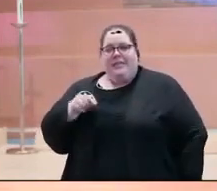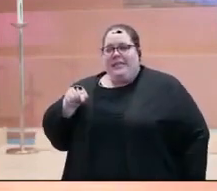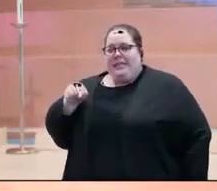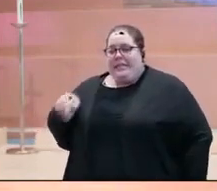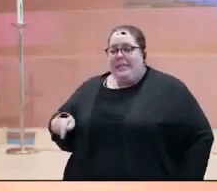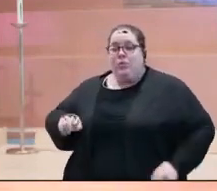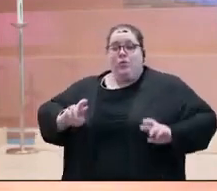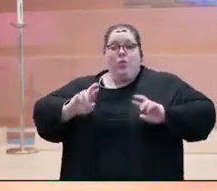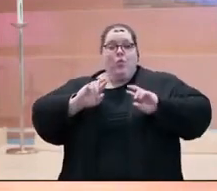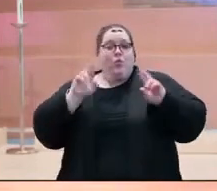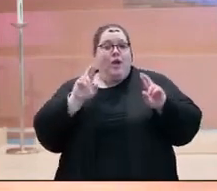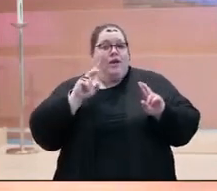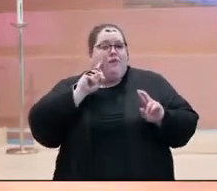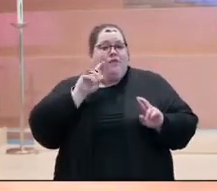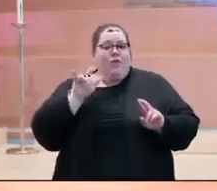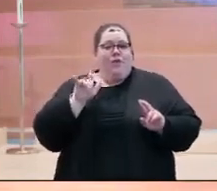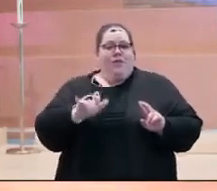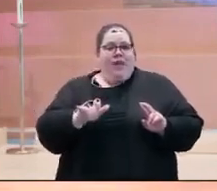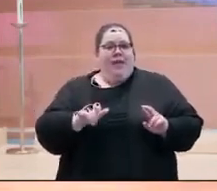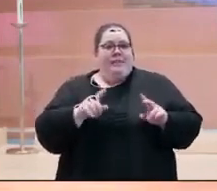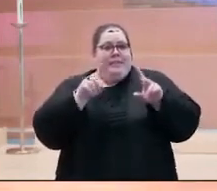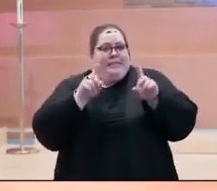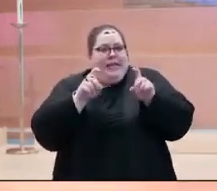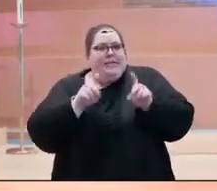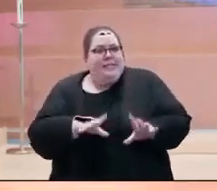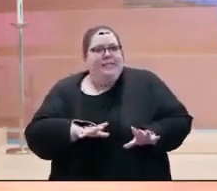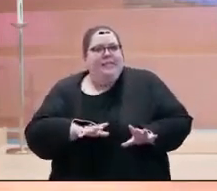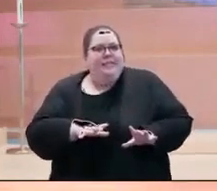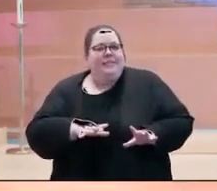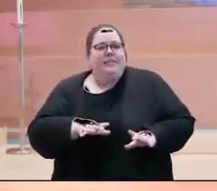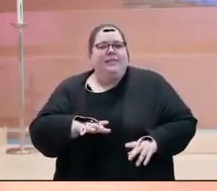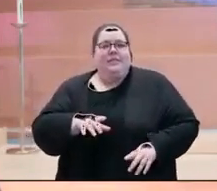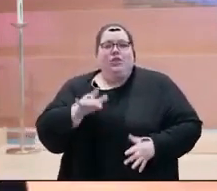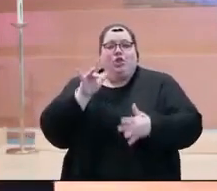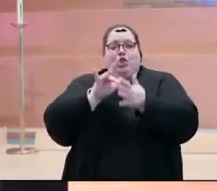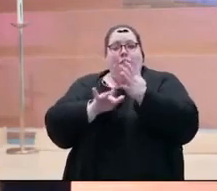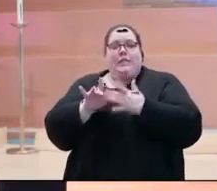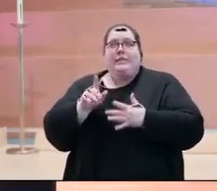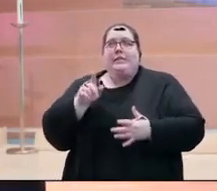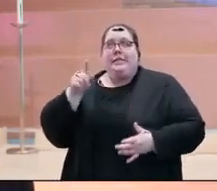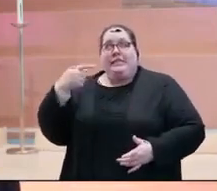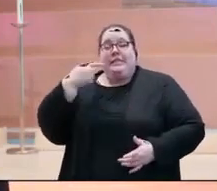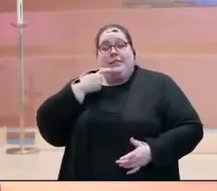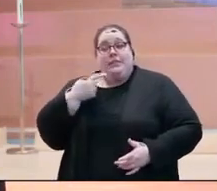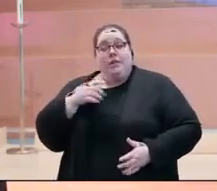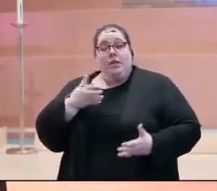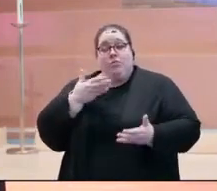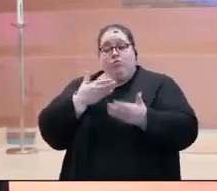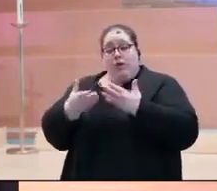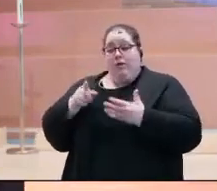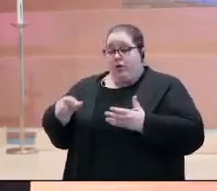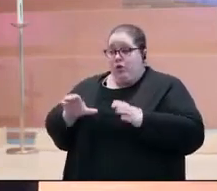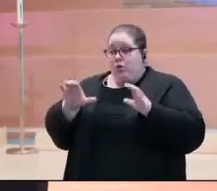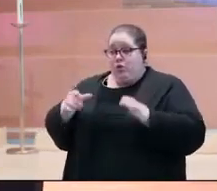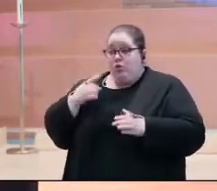for that pop quiz, right? When Jesus says that whatever you do for the least of me, you do, the least of these,